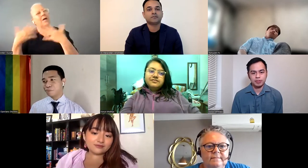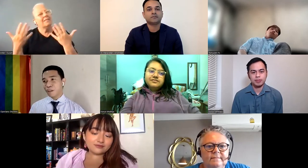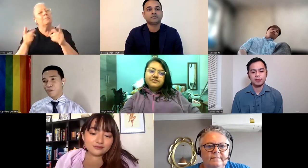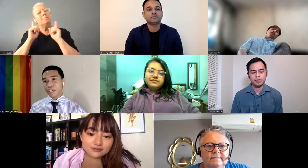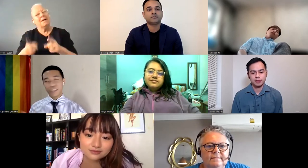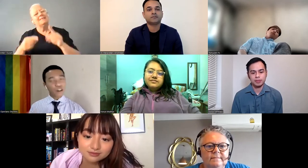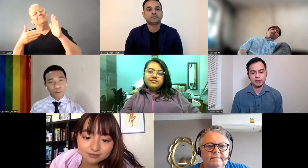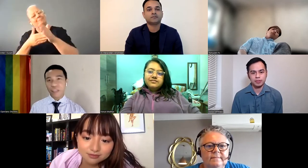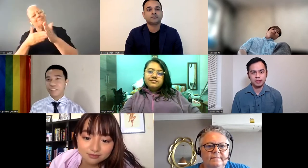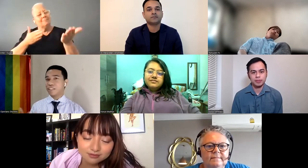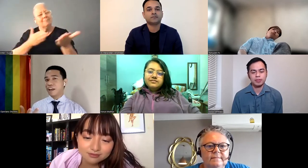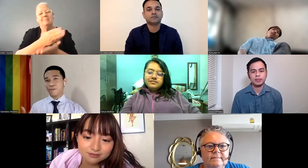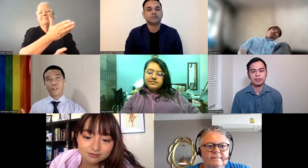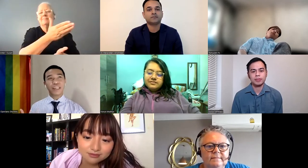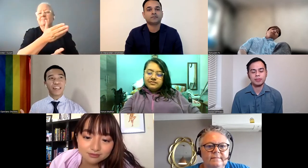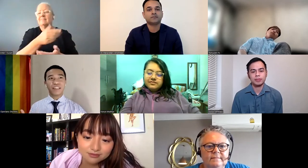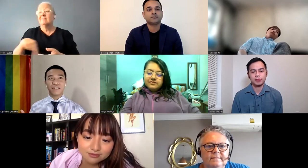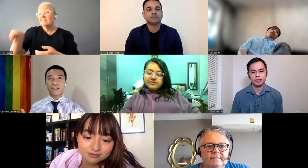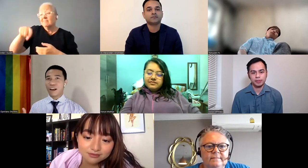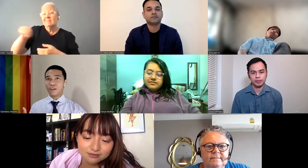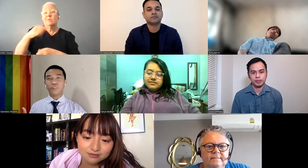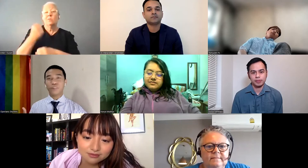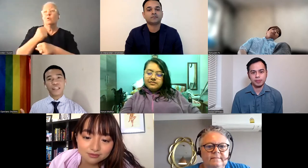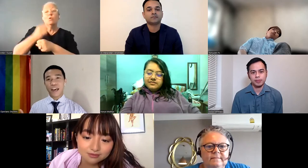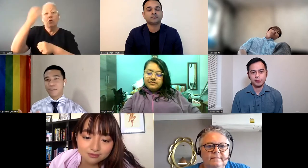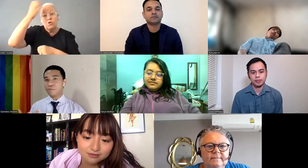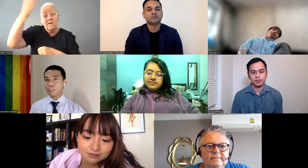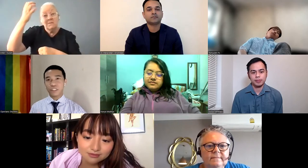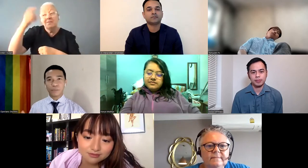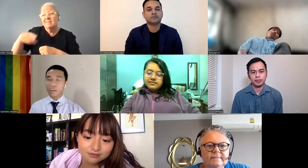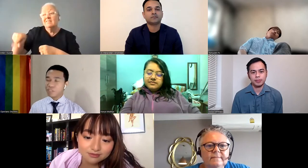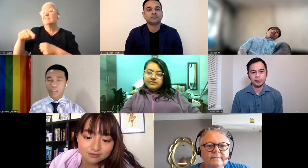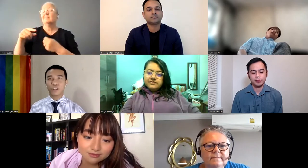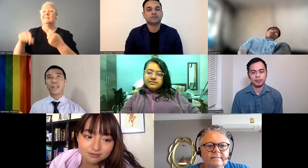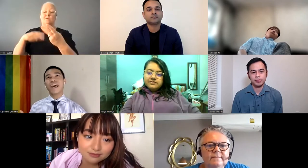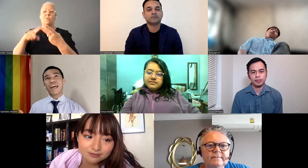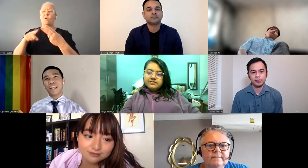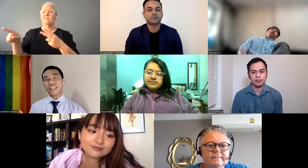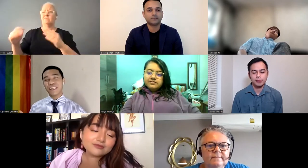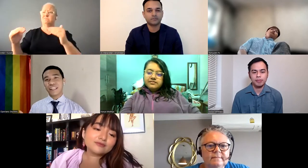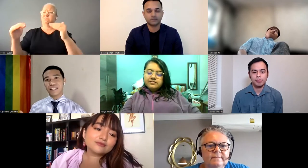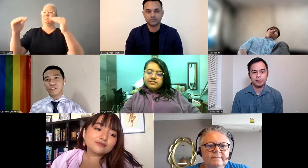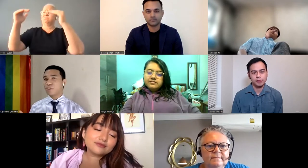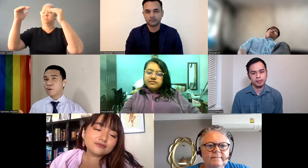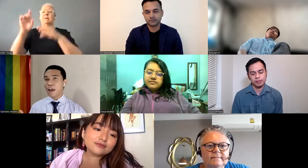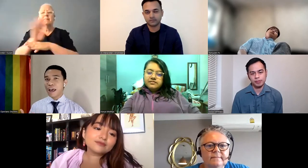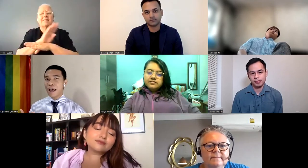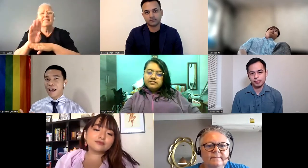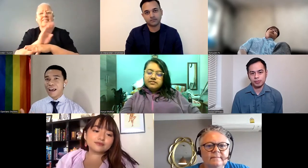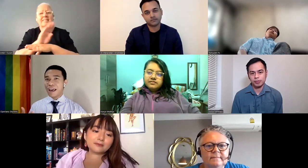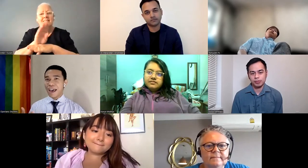are working in government, working in holding high positions in the private sector. And I think that they could